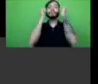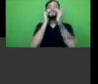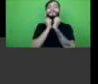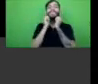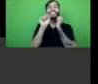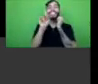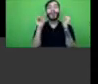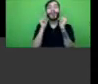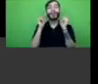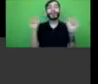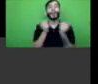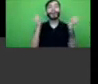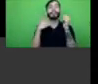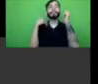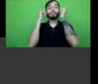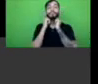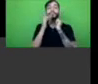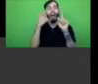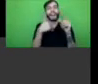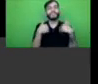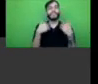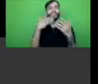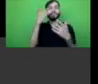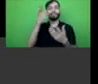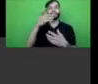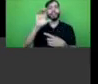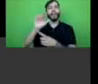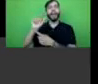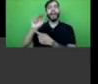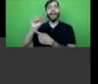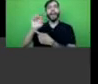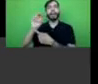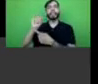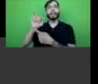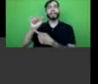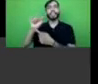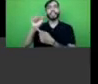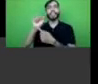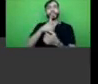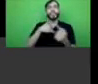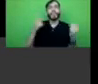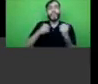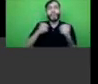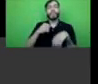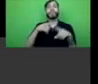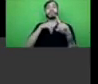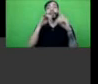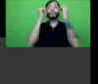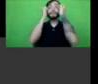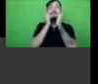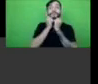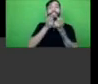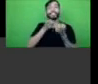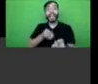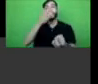Elijah often wore a ski mask because he had anemia, which made him feel cold.